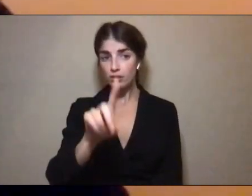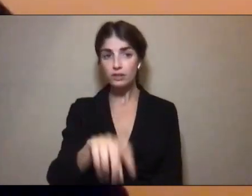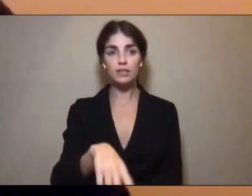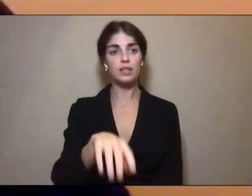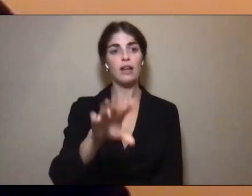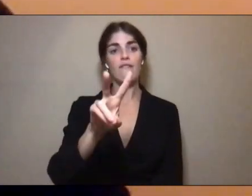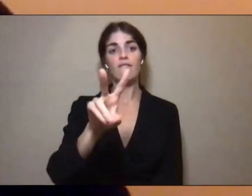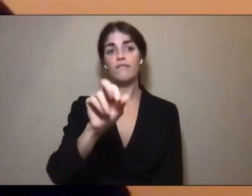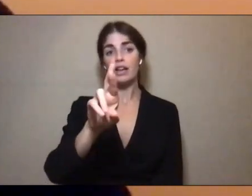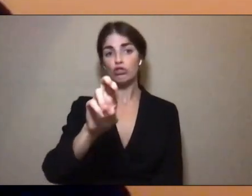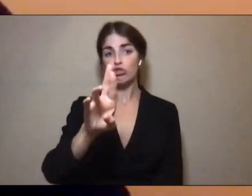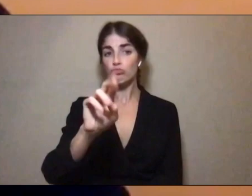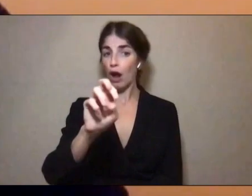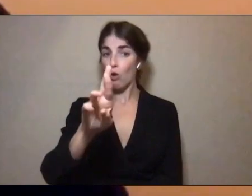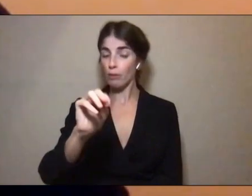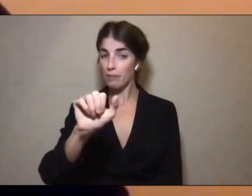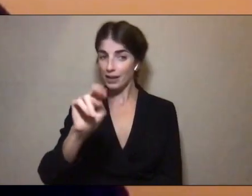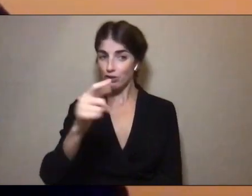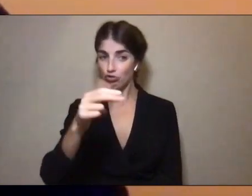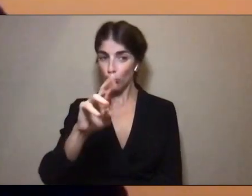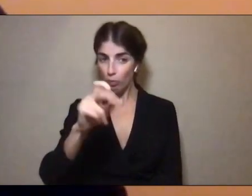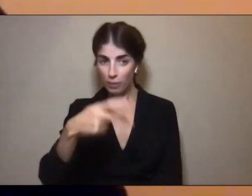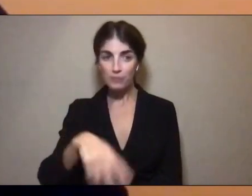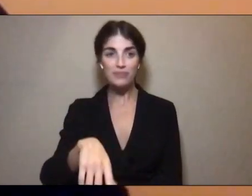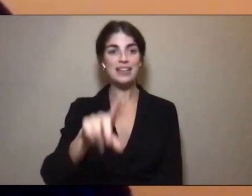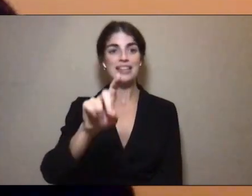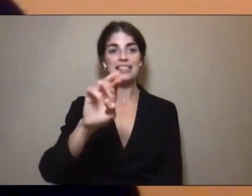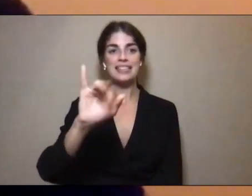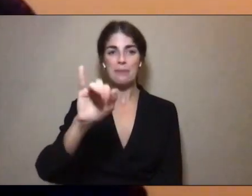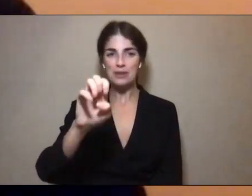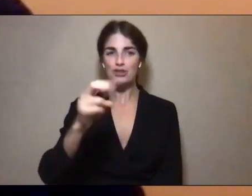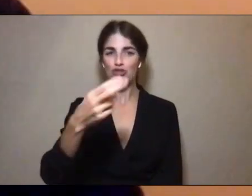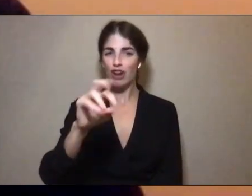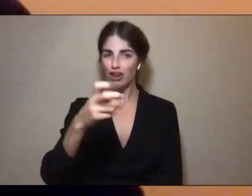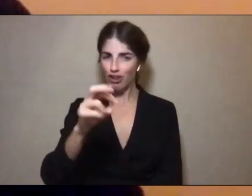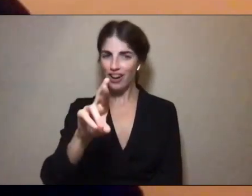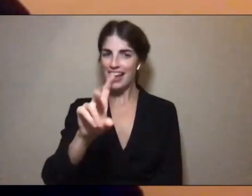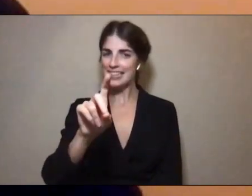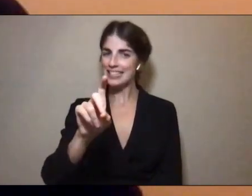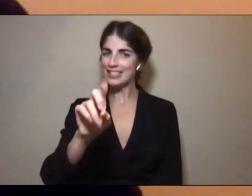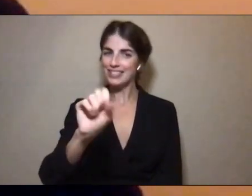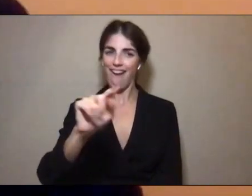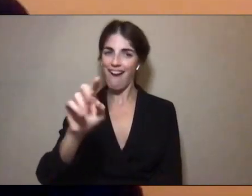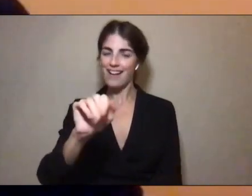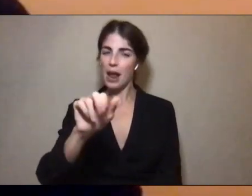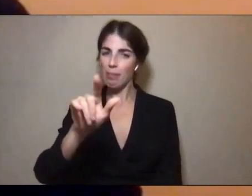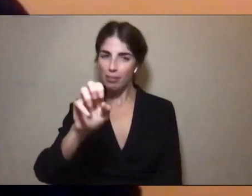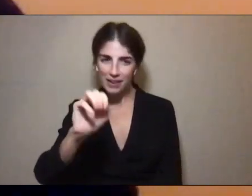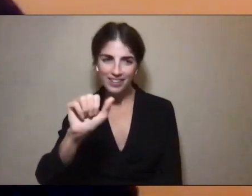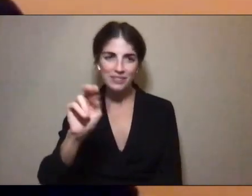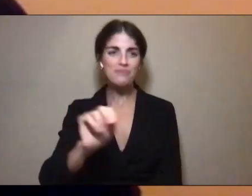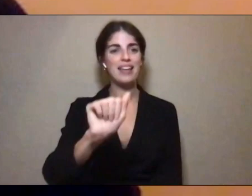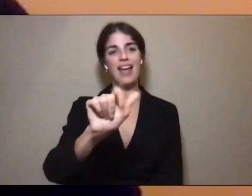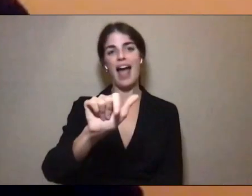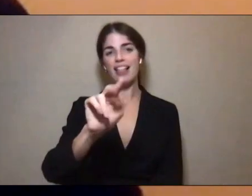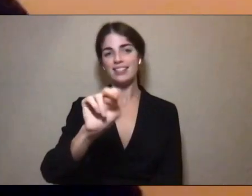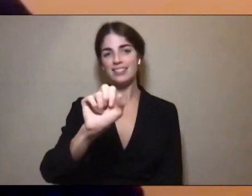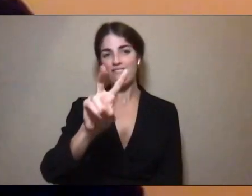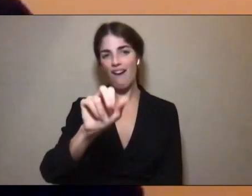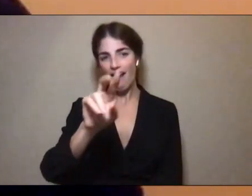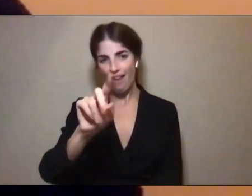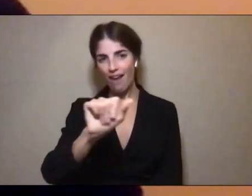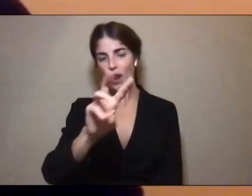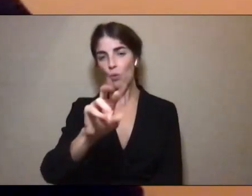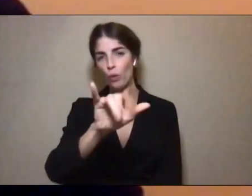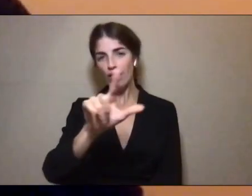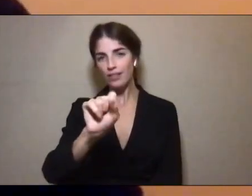Scott Abelman, Alan Savada and Will Stevenson, Carl Smith and Michael Burke, Myrna Fawcett,